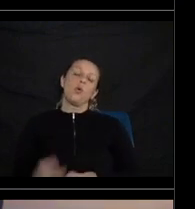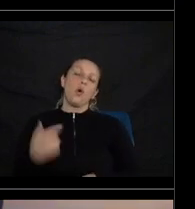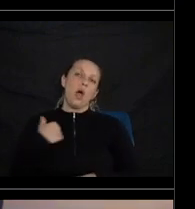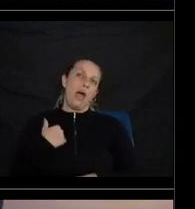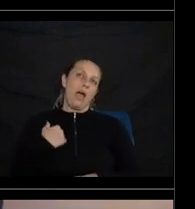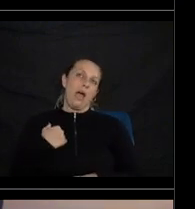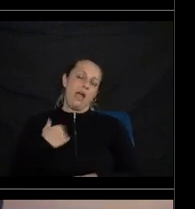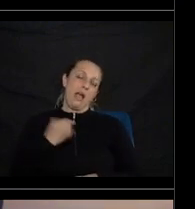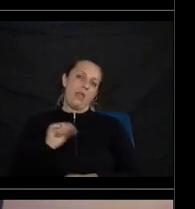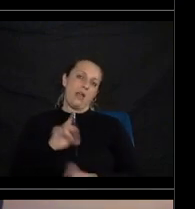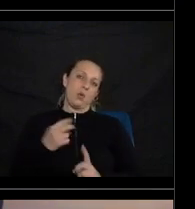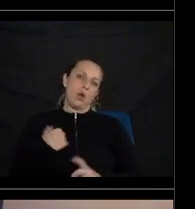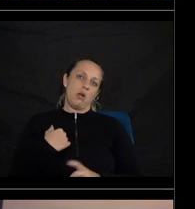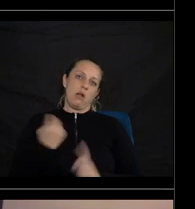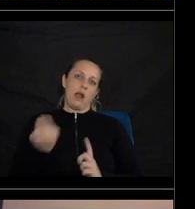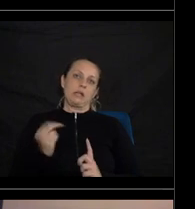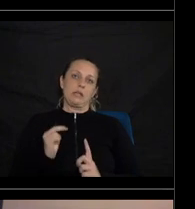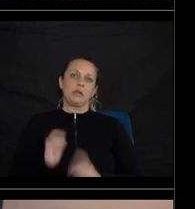I that is where I stand.